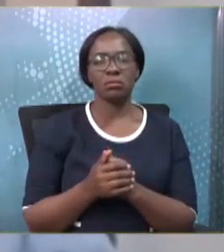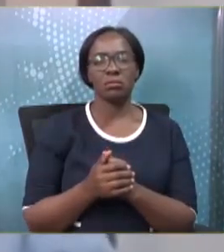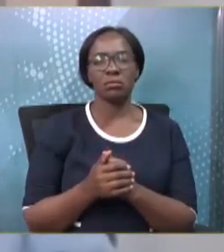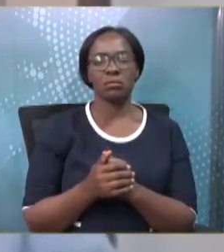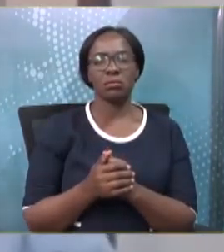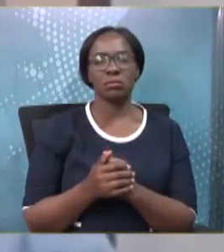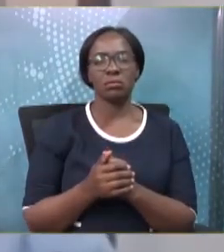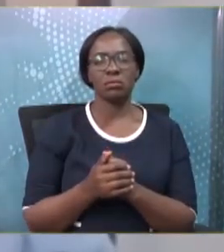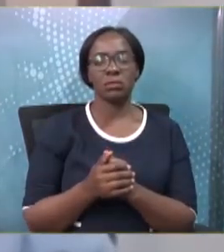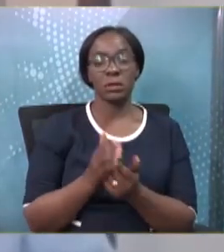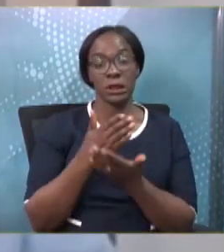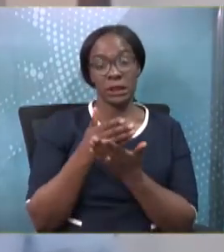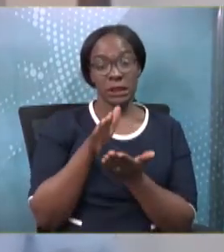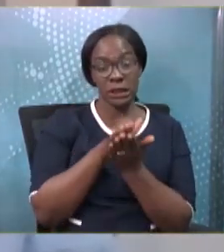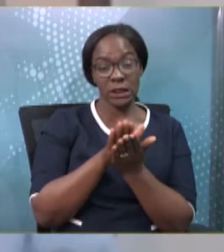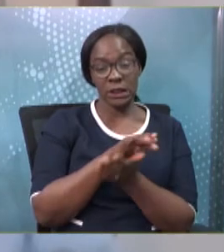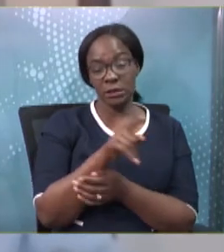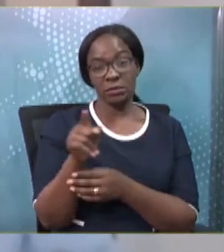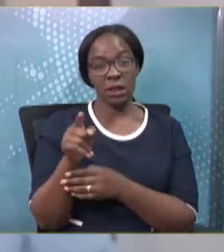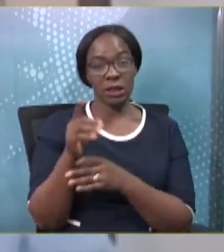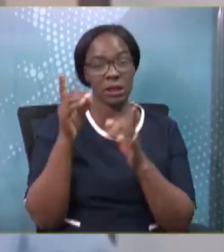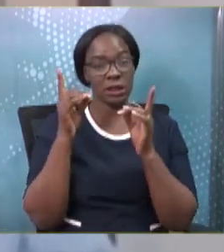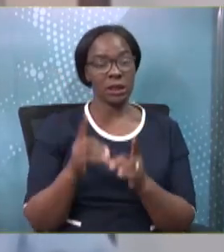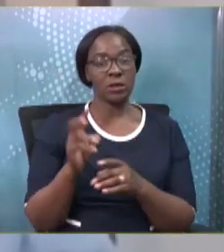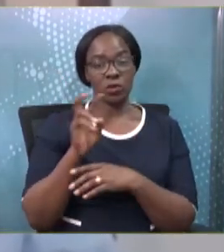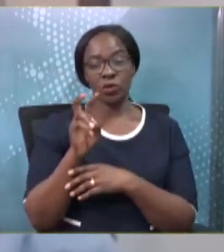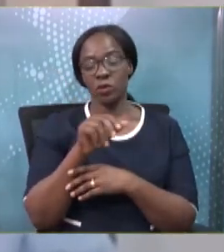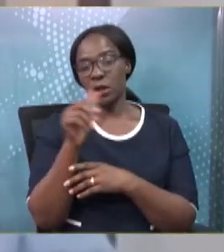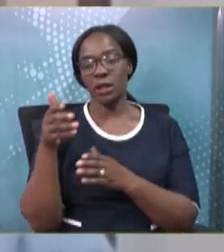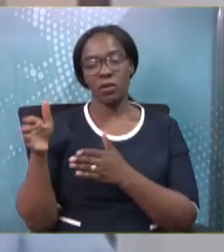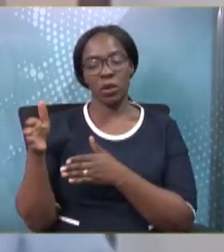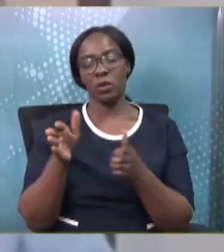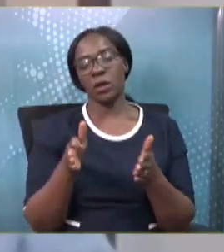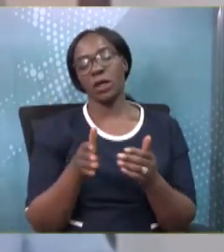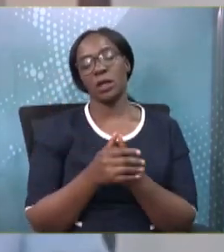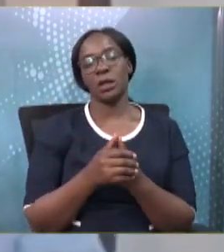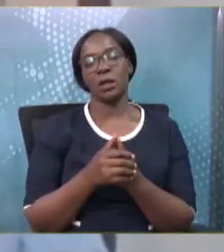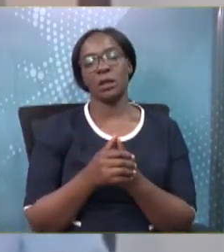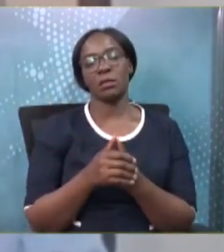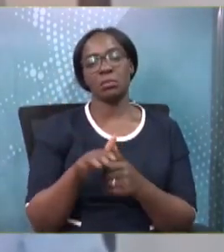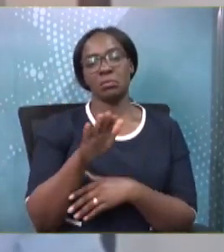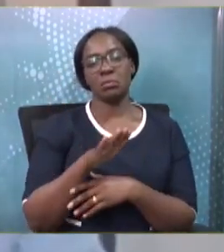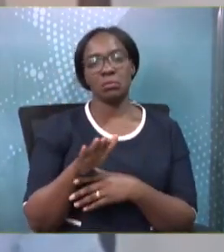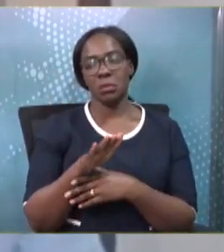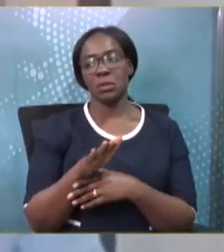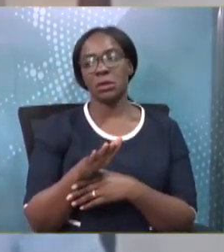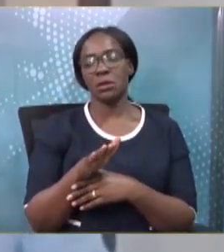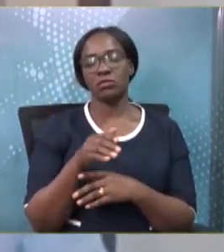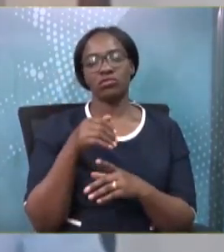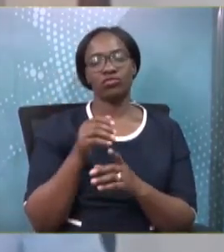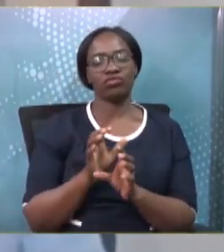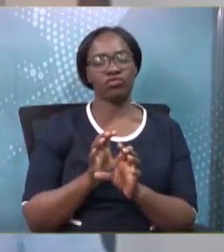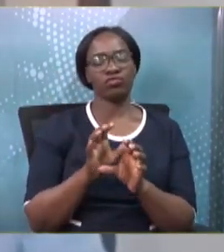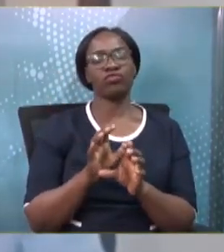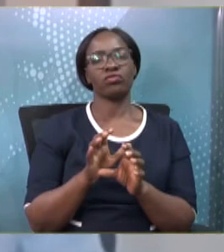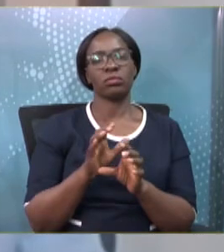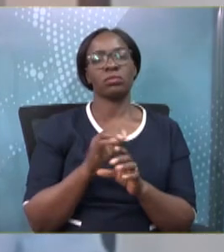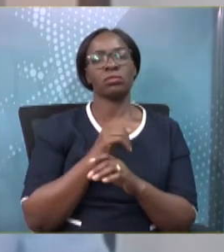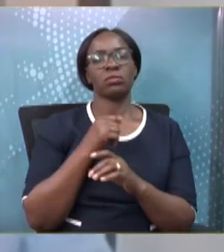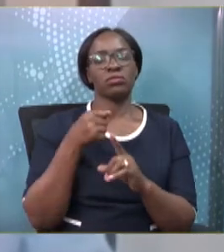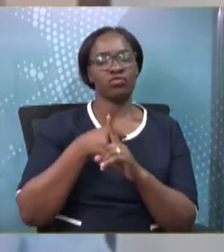So far, some banks have opted to look for various avenues in terms of just pushing the businesses. Some